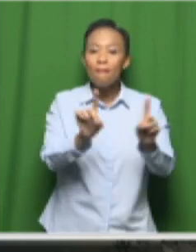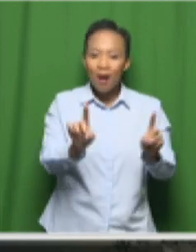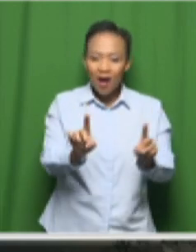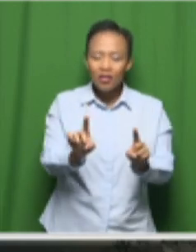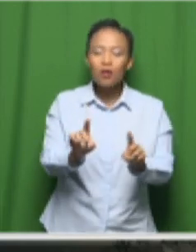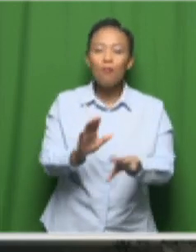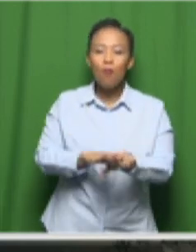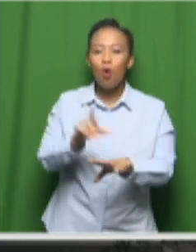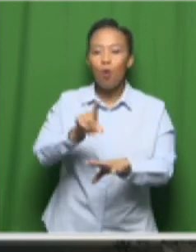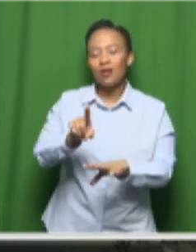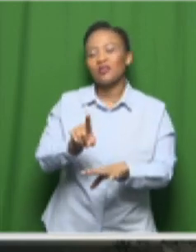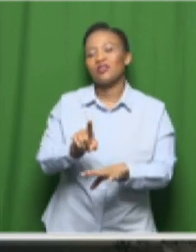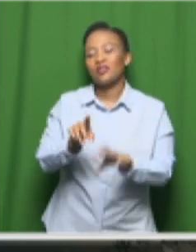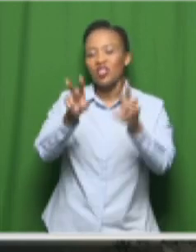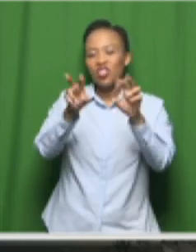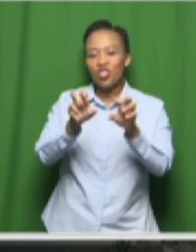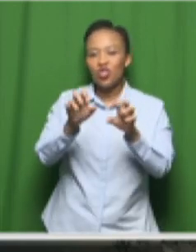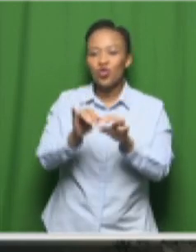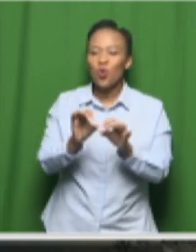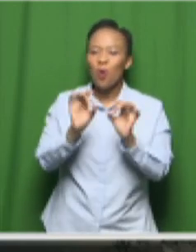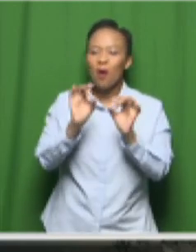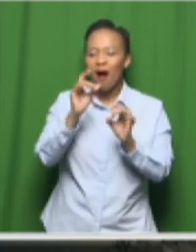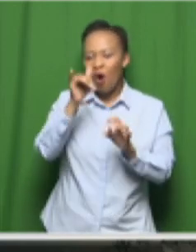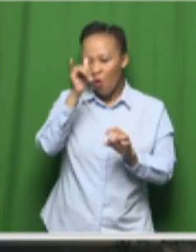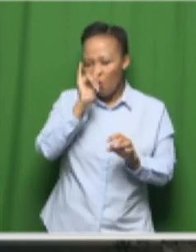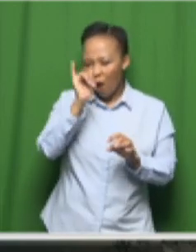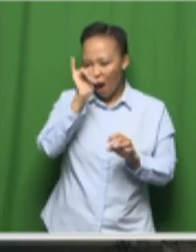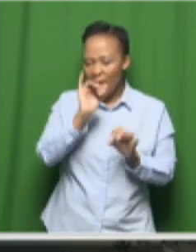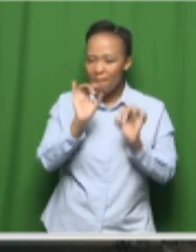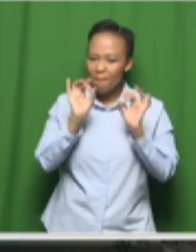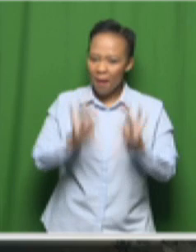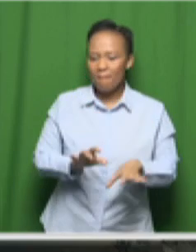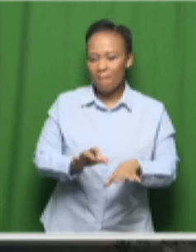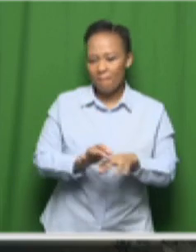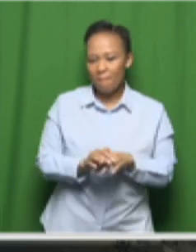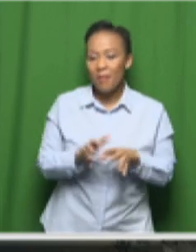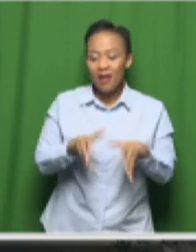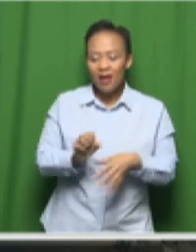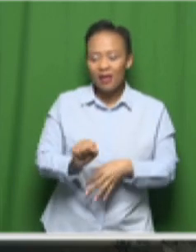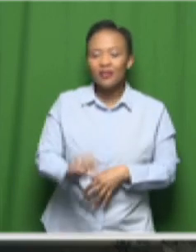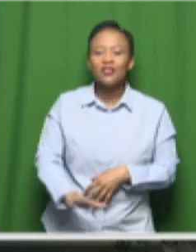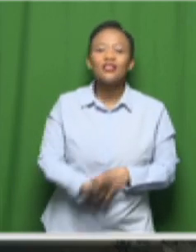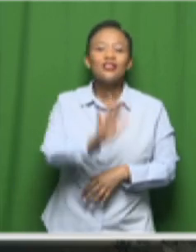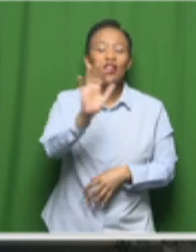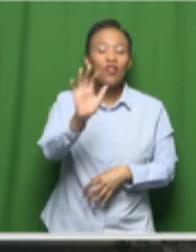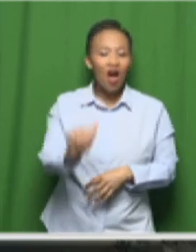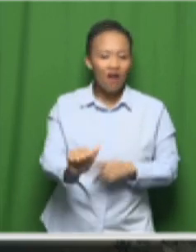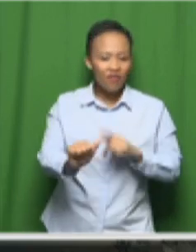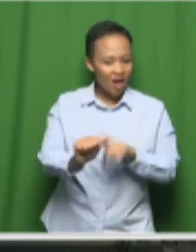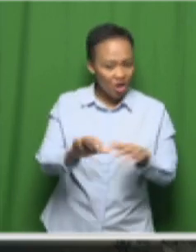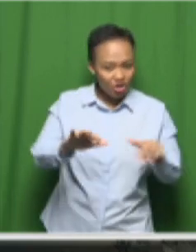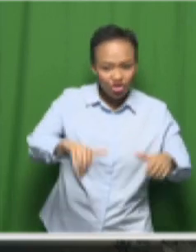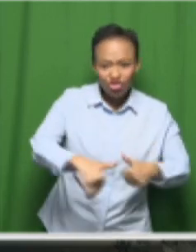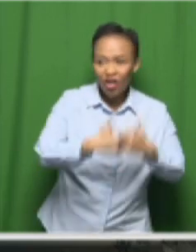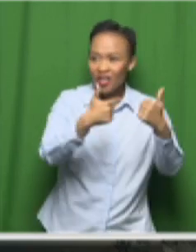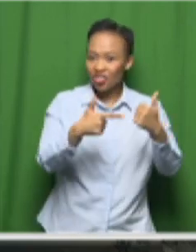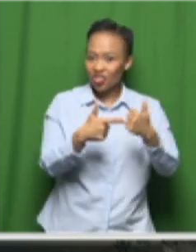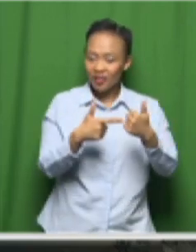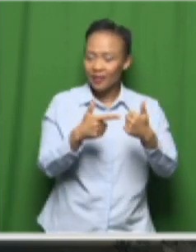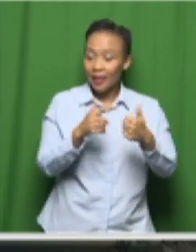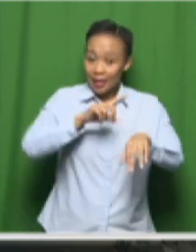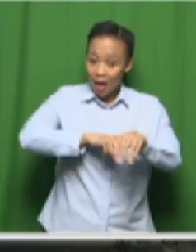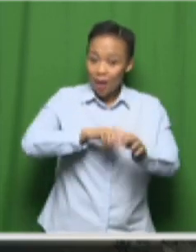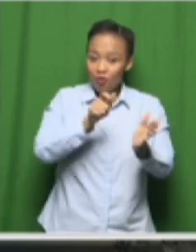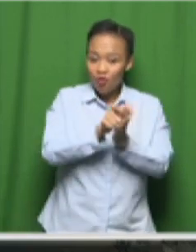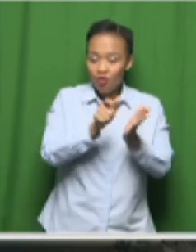hate crime. What is it that you've uncovered in terms of hate crime in South Africa, and what kind of challenges did you face in writing this